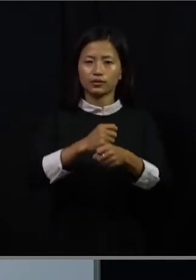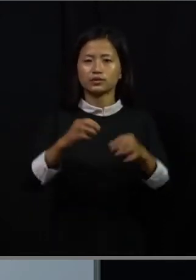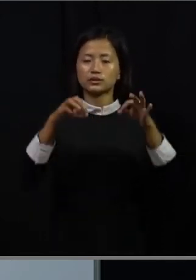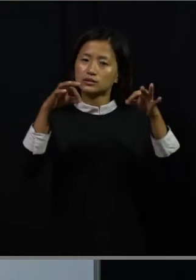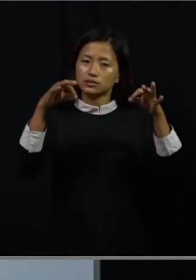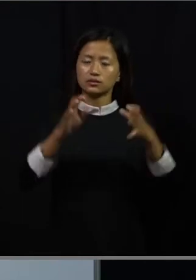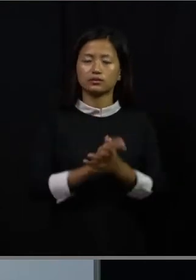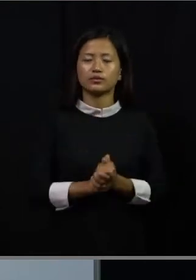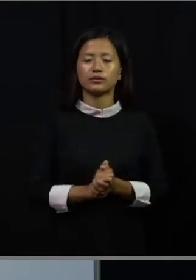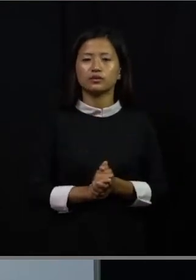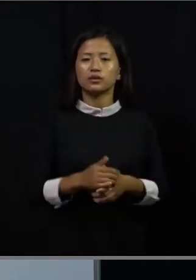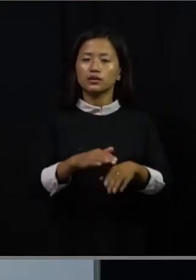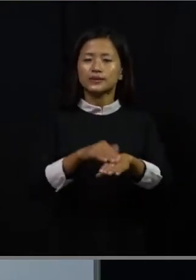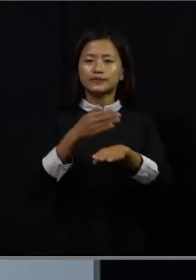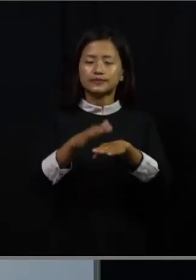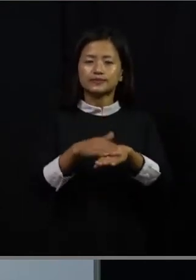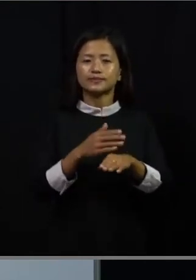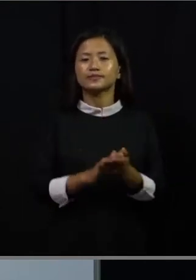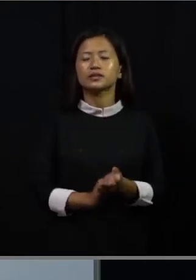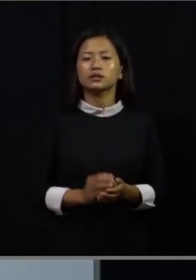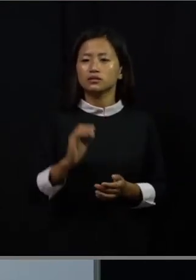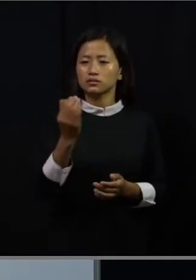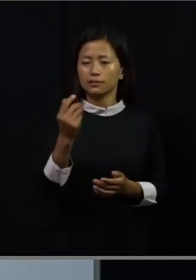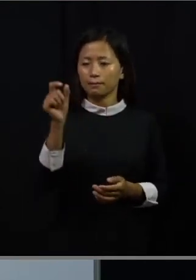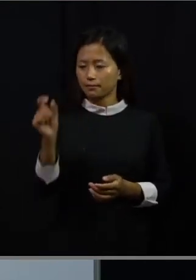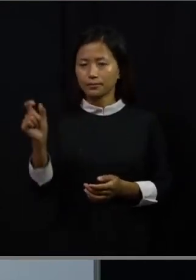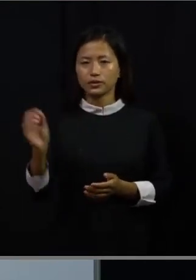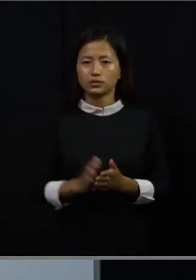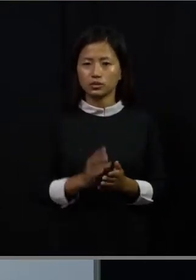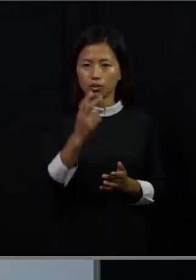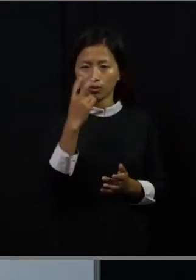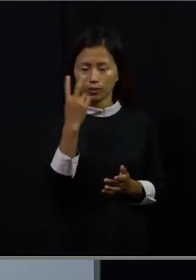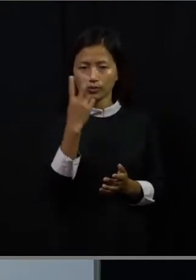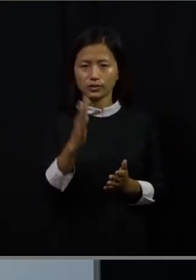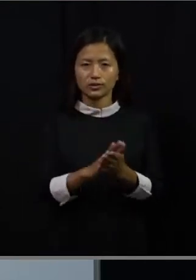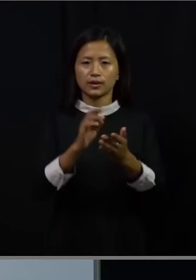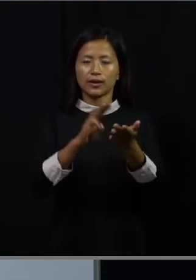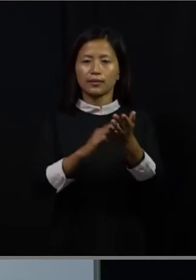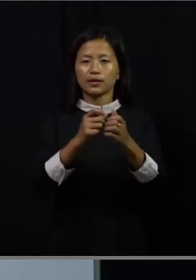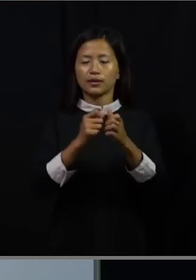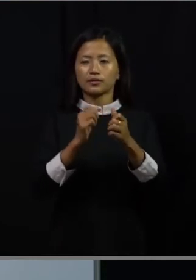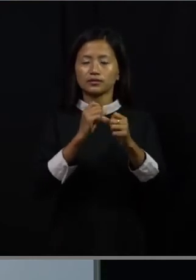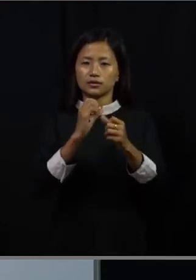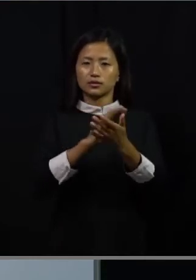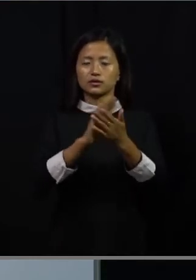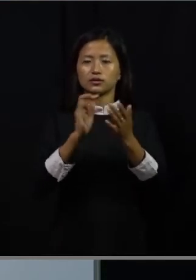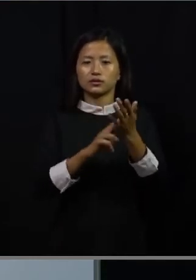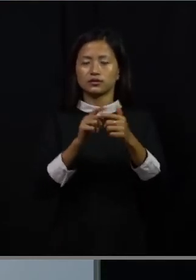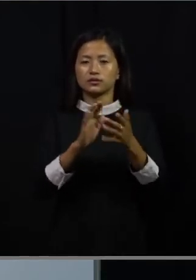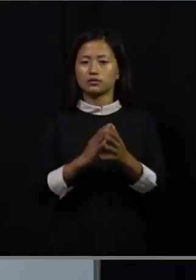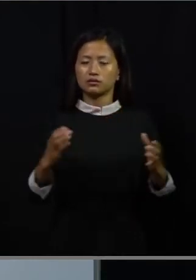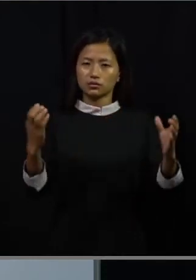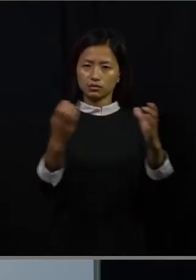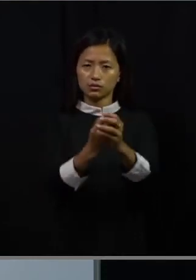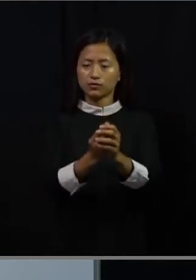paper. And slowly, okay, there will be some people who needs to operate the machines and everything. And there will be a group